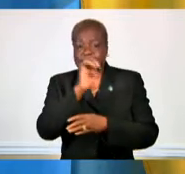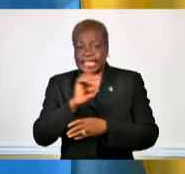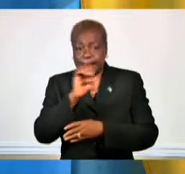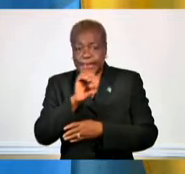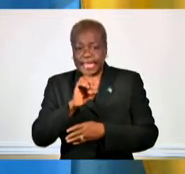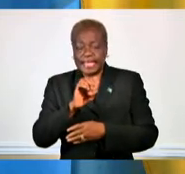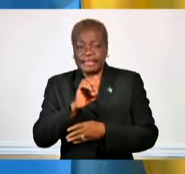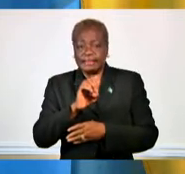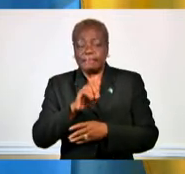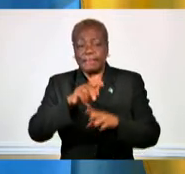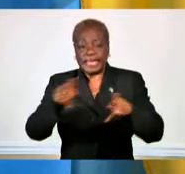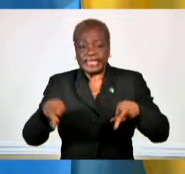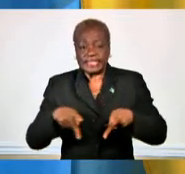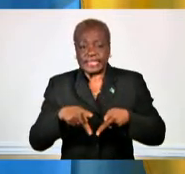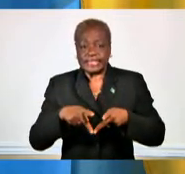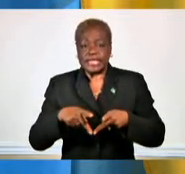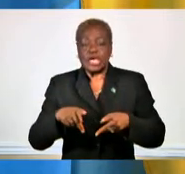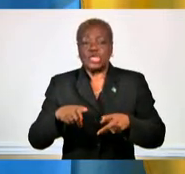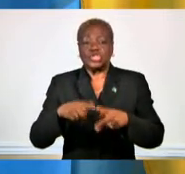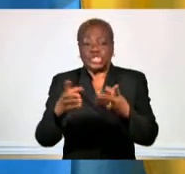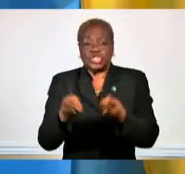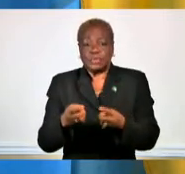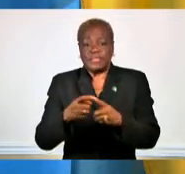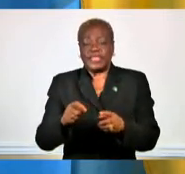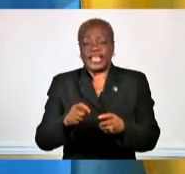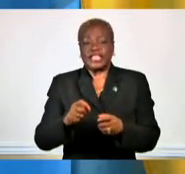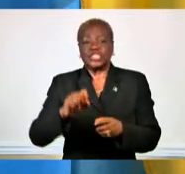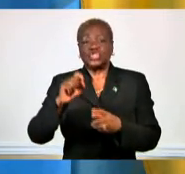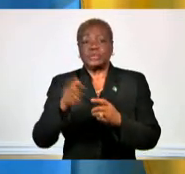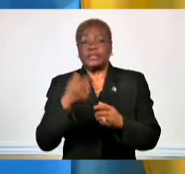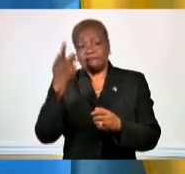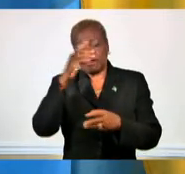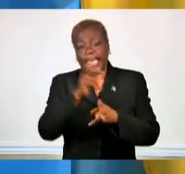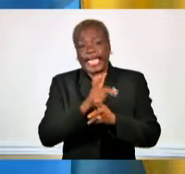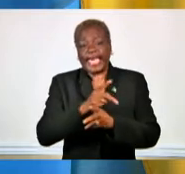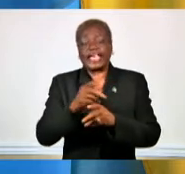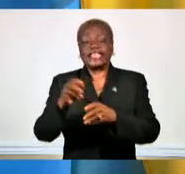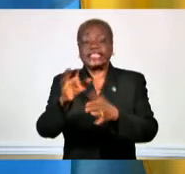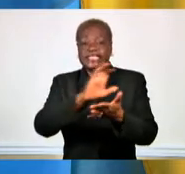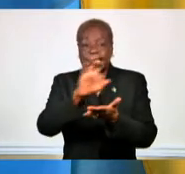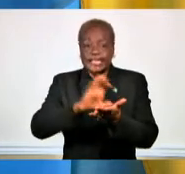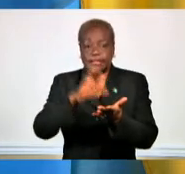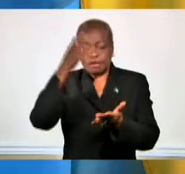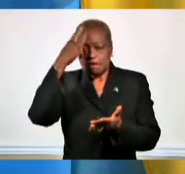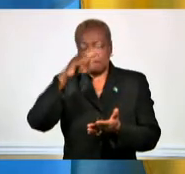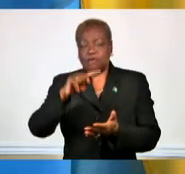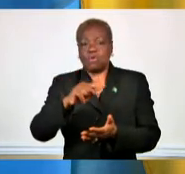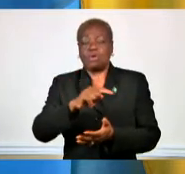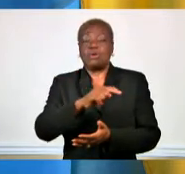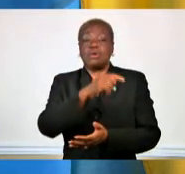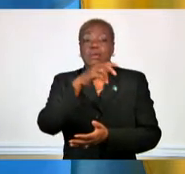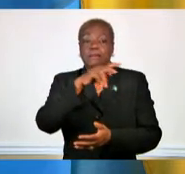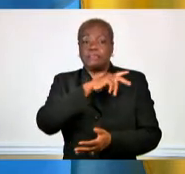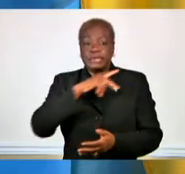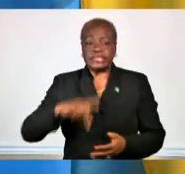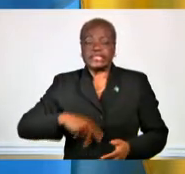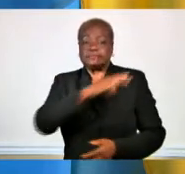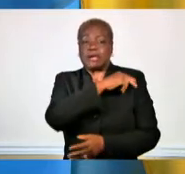their suitability as a care center for Princess Margaret Hospital's 33